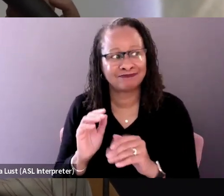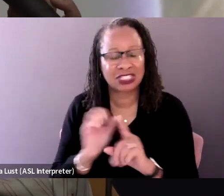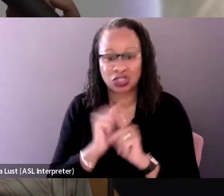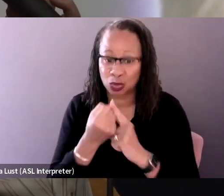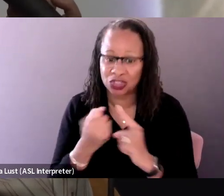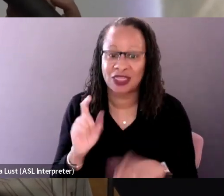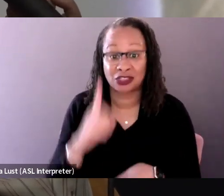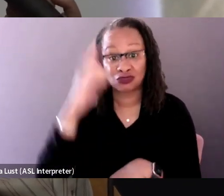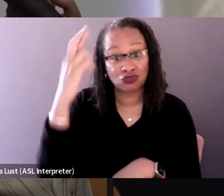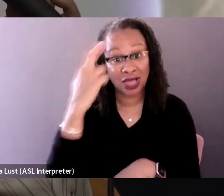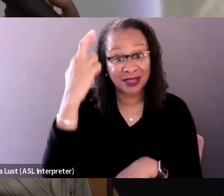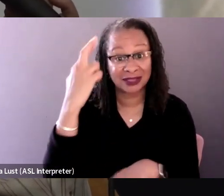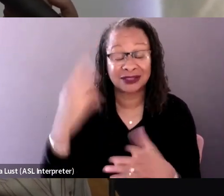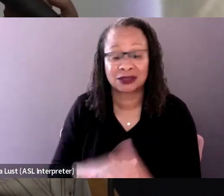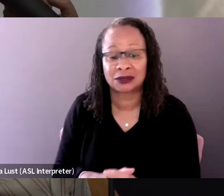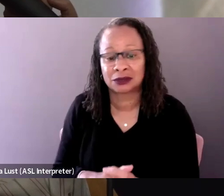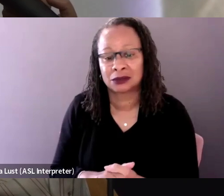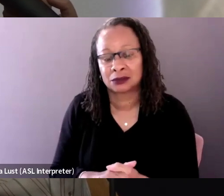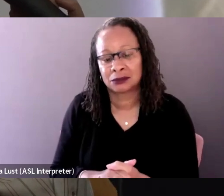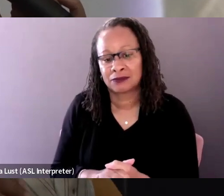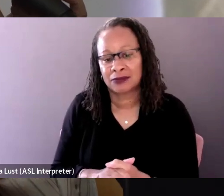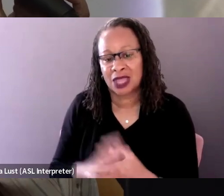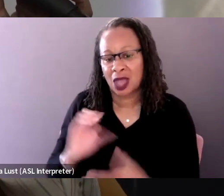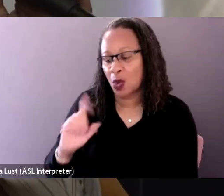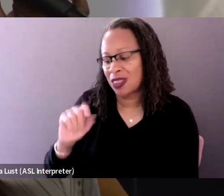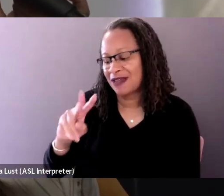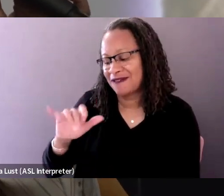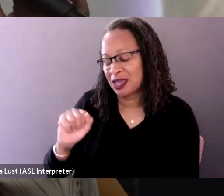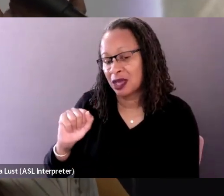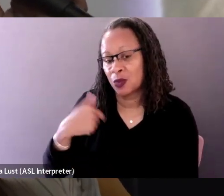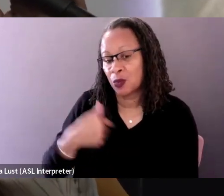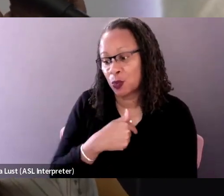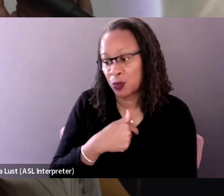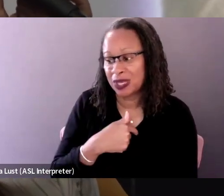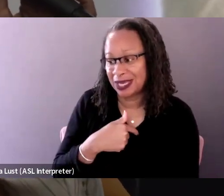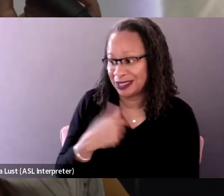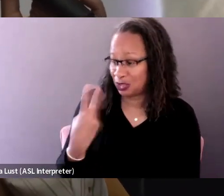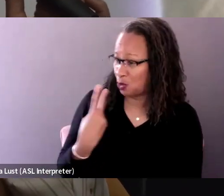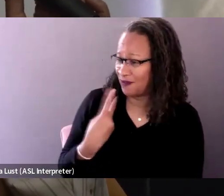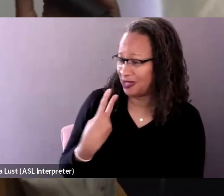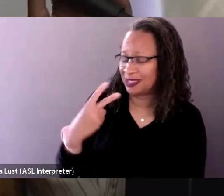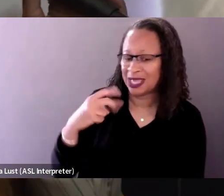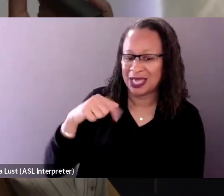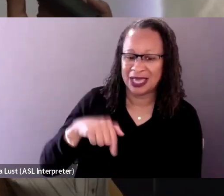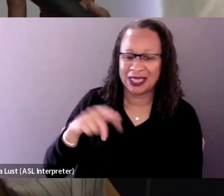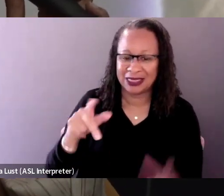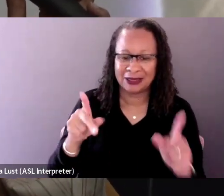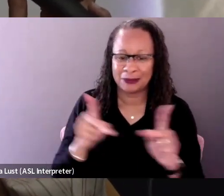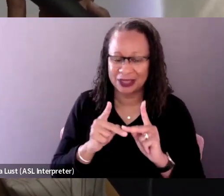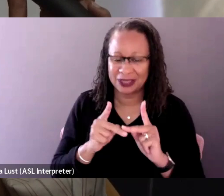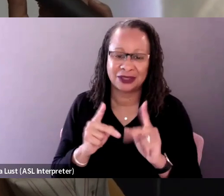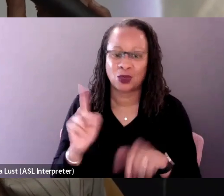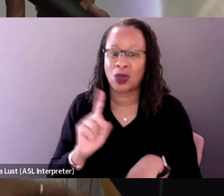of I think Olivia and I, we had to, in the place that Renee didn't participate, we had to offer